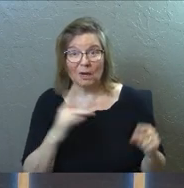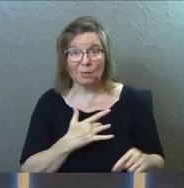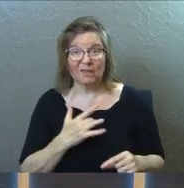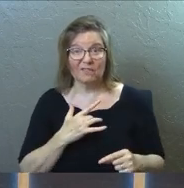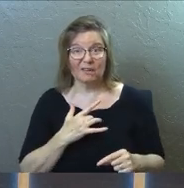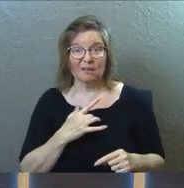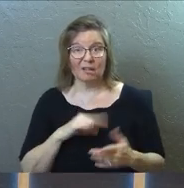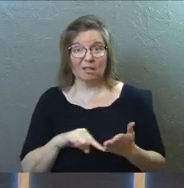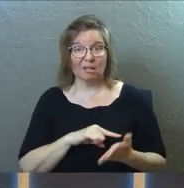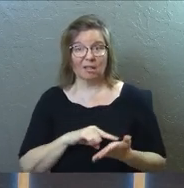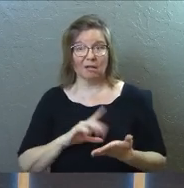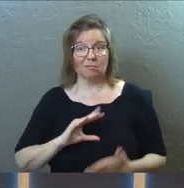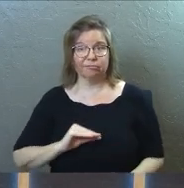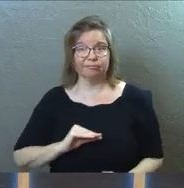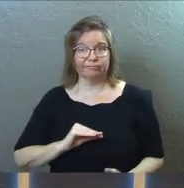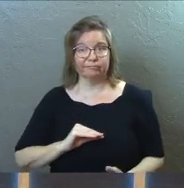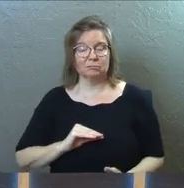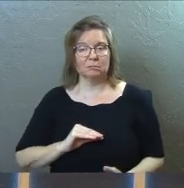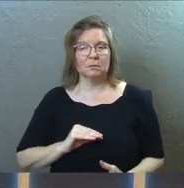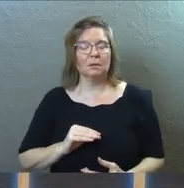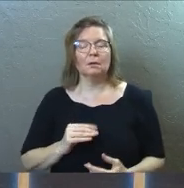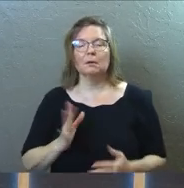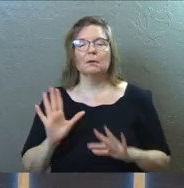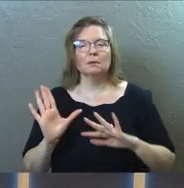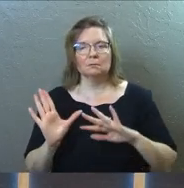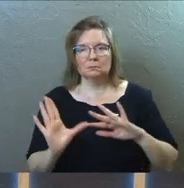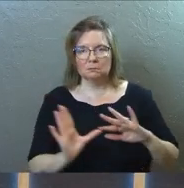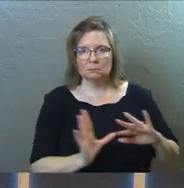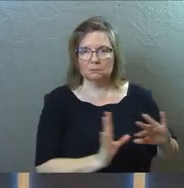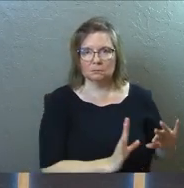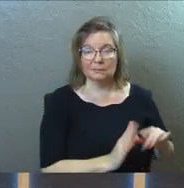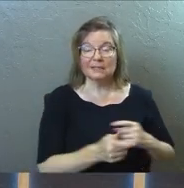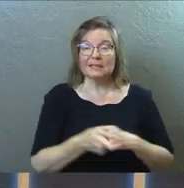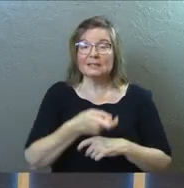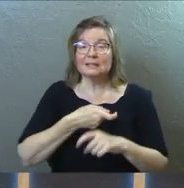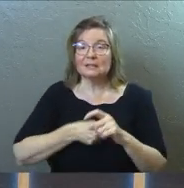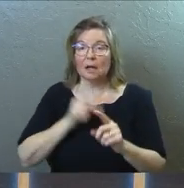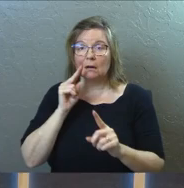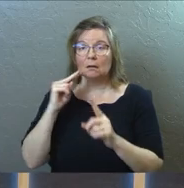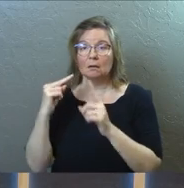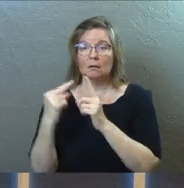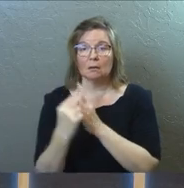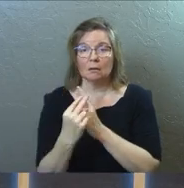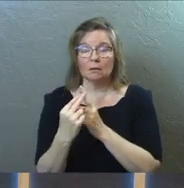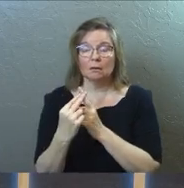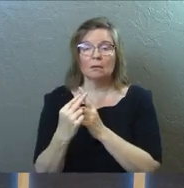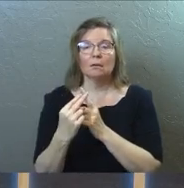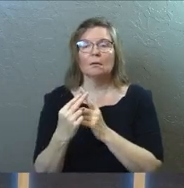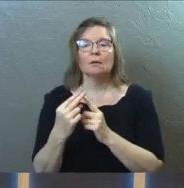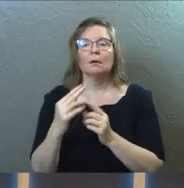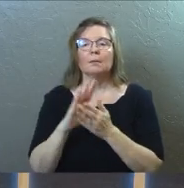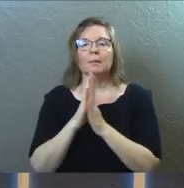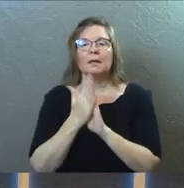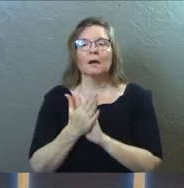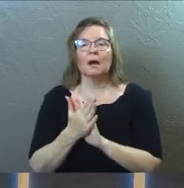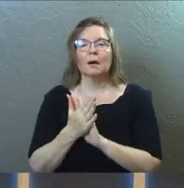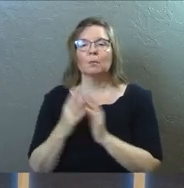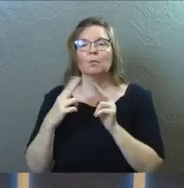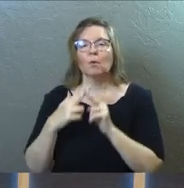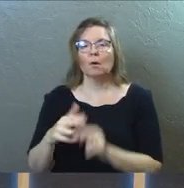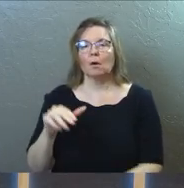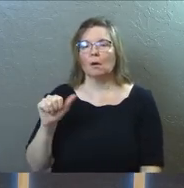be? An ambassador parent is what I'll tell you. Yes. Pastor Tanner read this scripture last